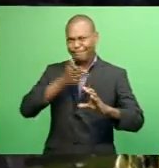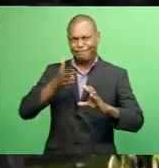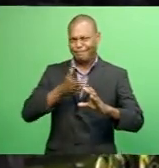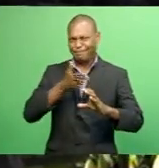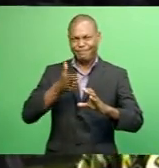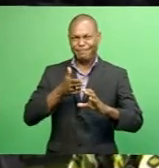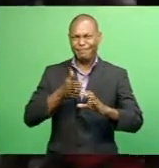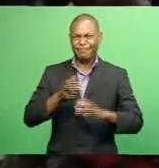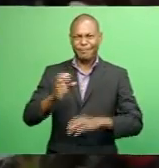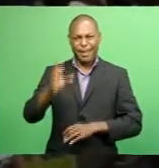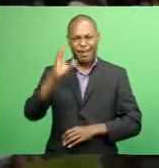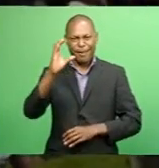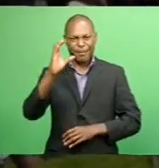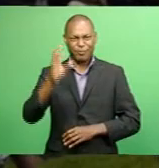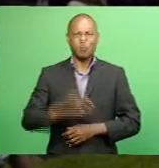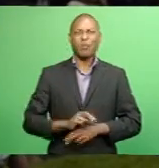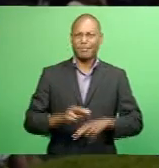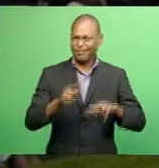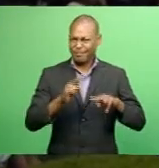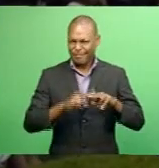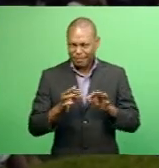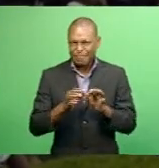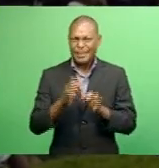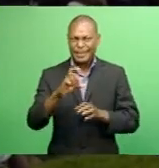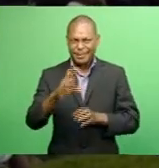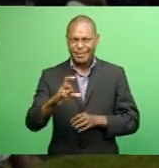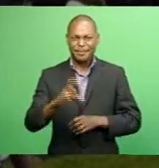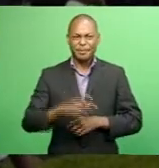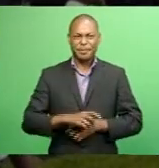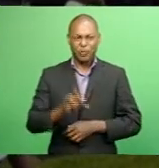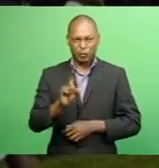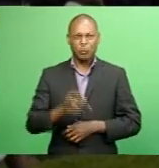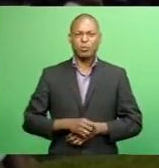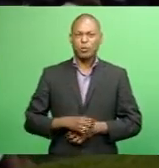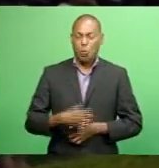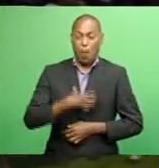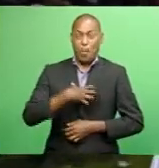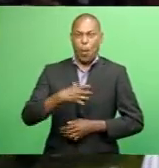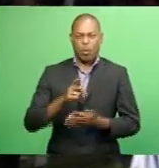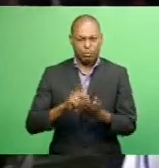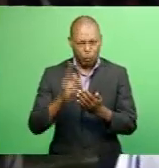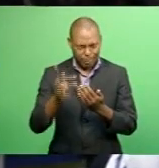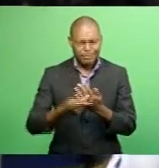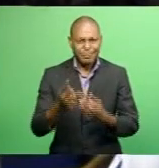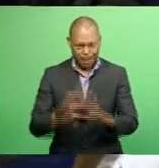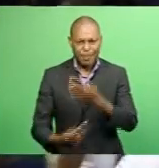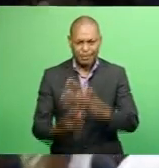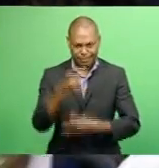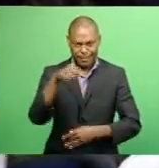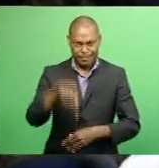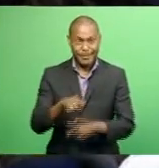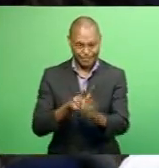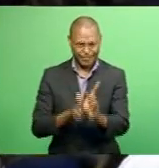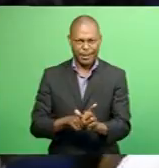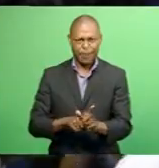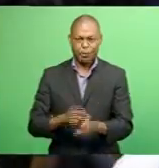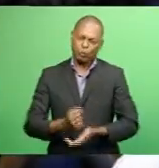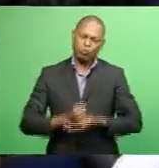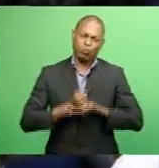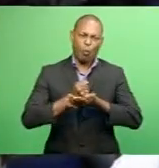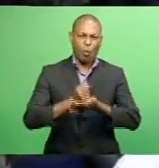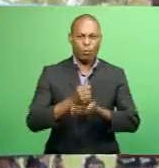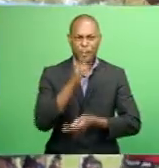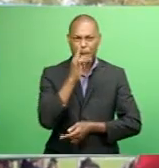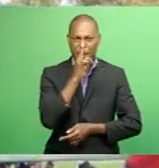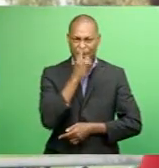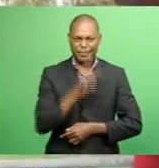really well to FBC. BCB is looking forward for many more programs this year again, and looking forward all the support from the fans the way it turned